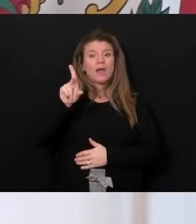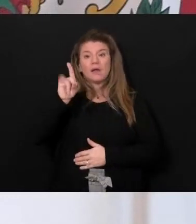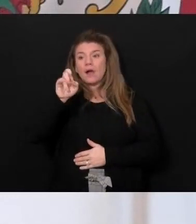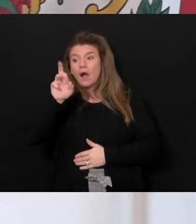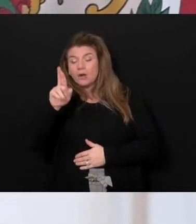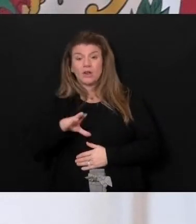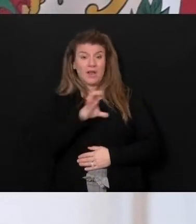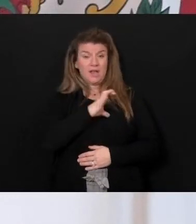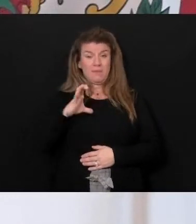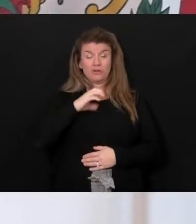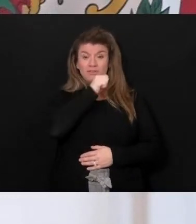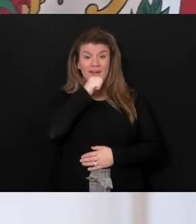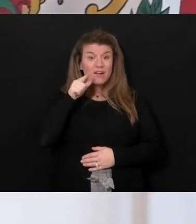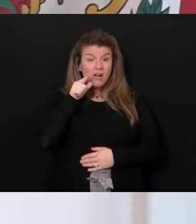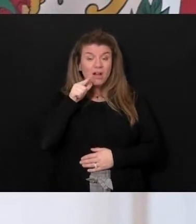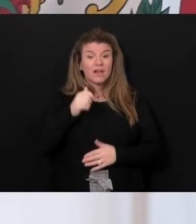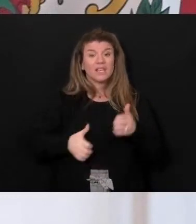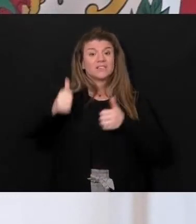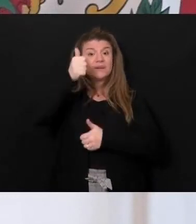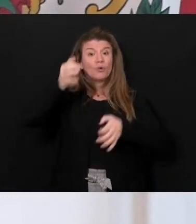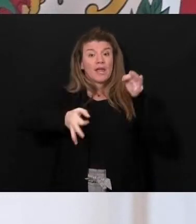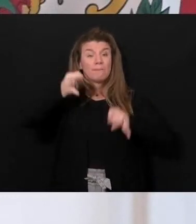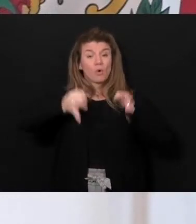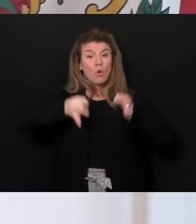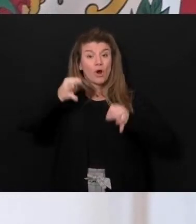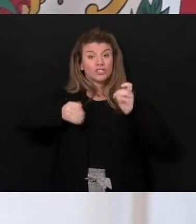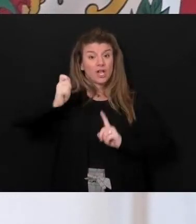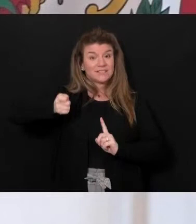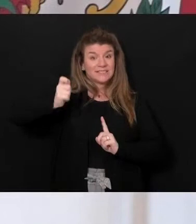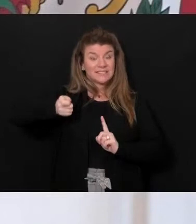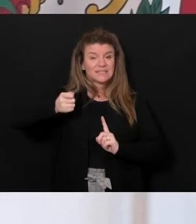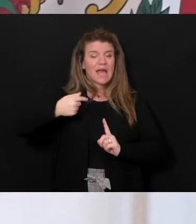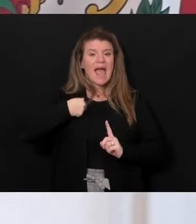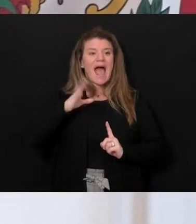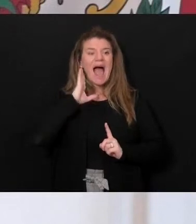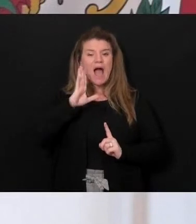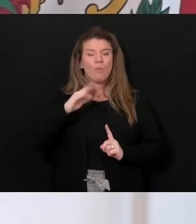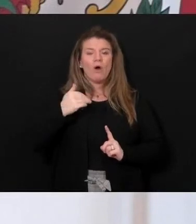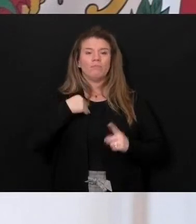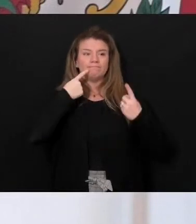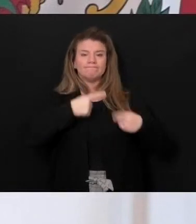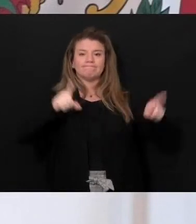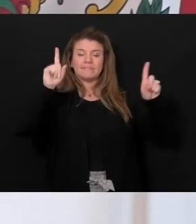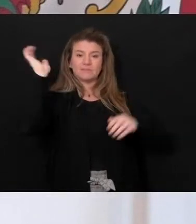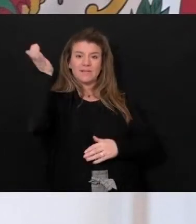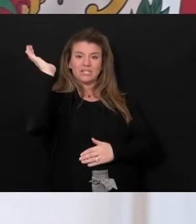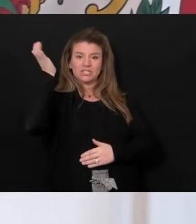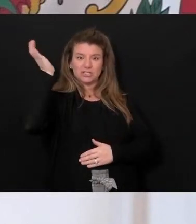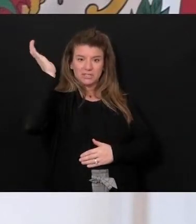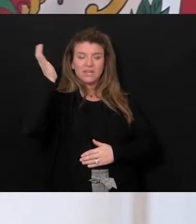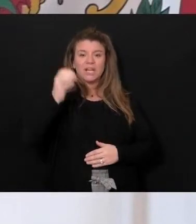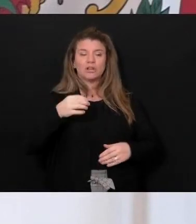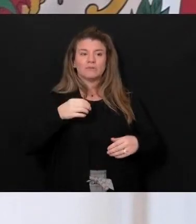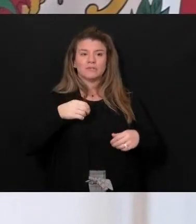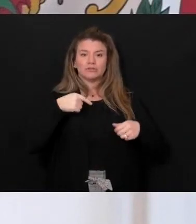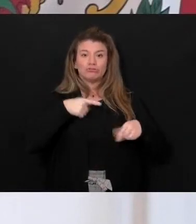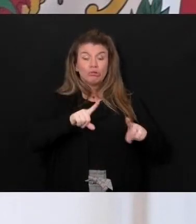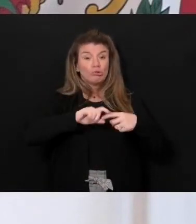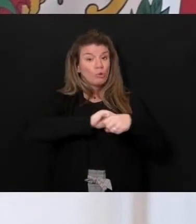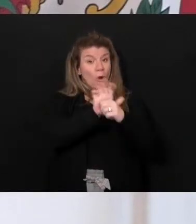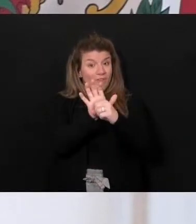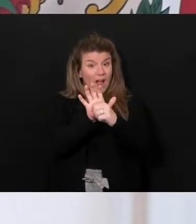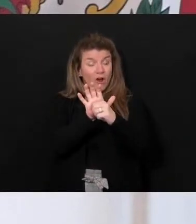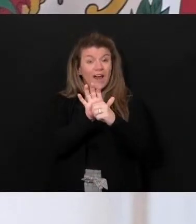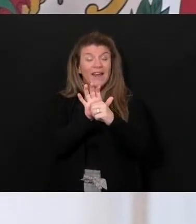Commissioner of Agriculture, and the Supreme Court Justices. You know, I will give an inaugural address due to the COVID guidelines